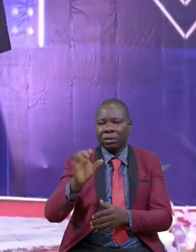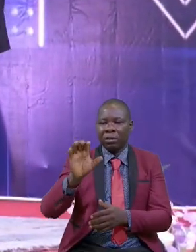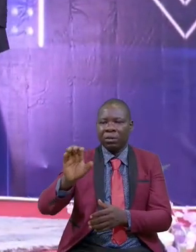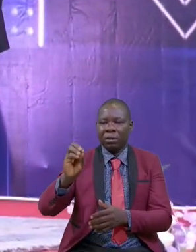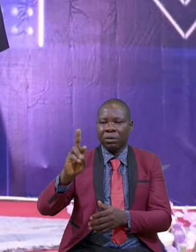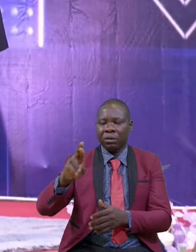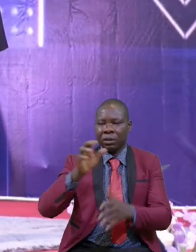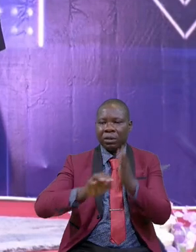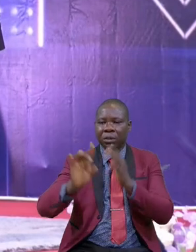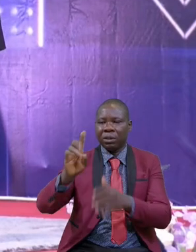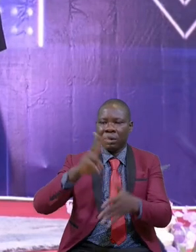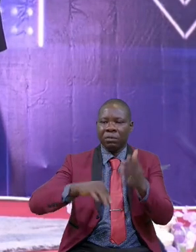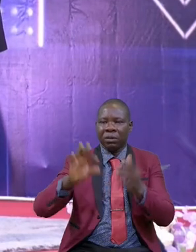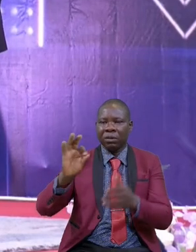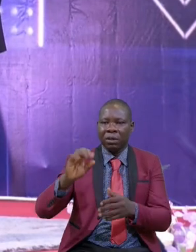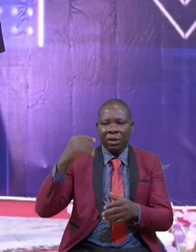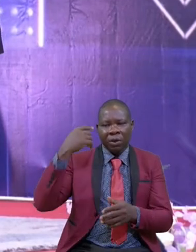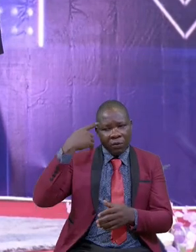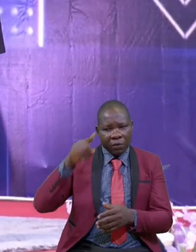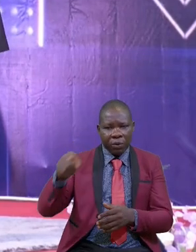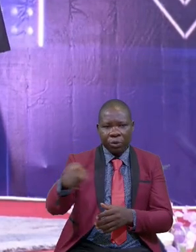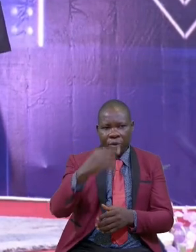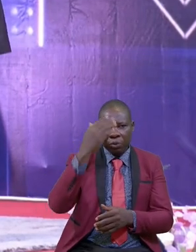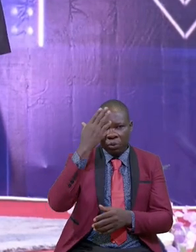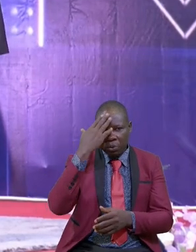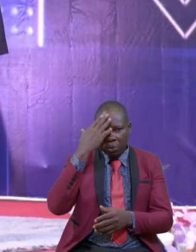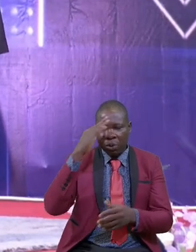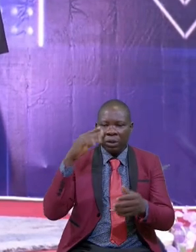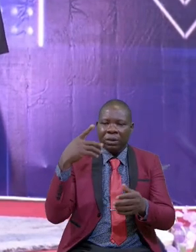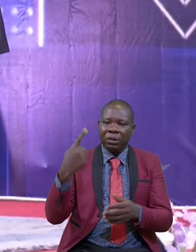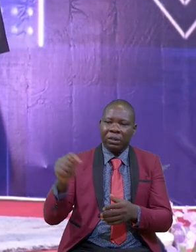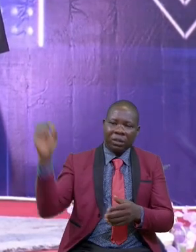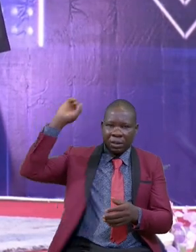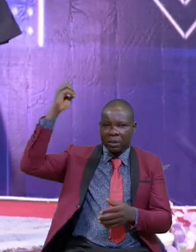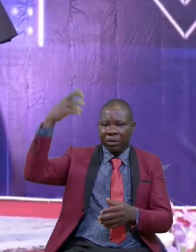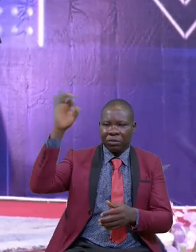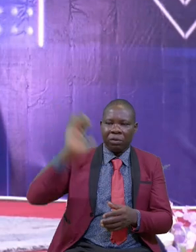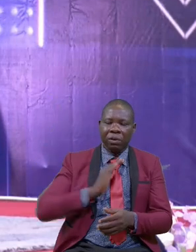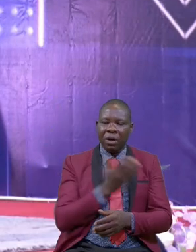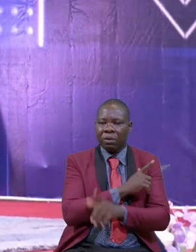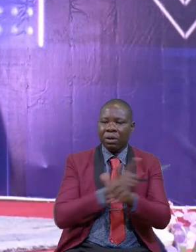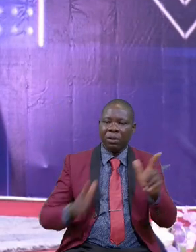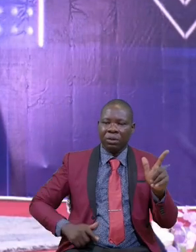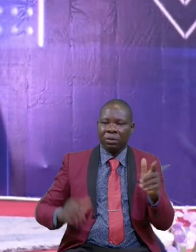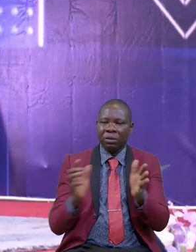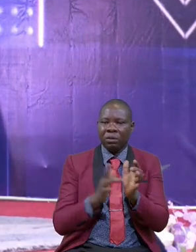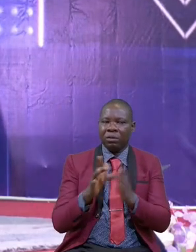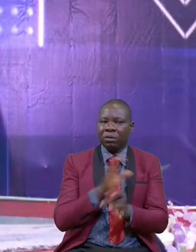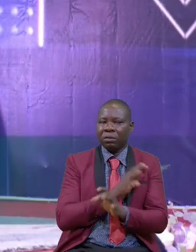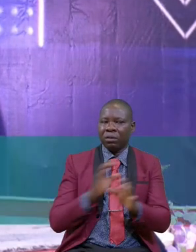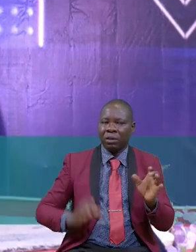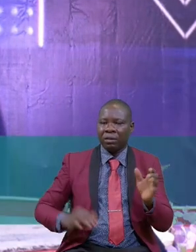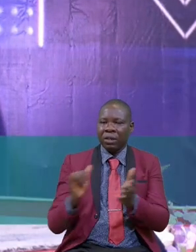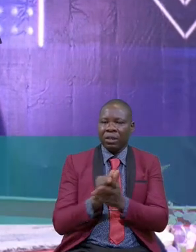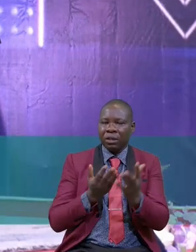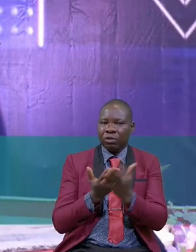ye know the grace of our Lord Jesus Christ, that through car vous though